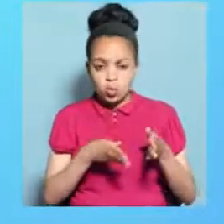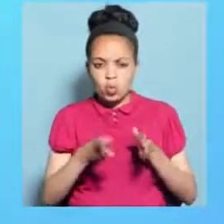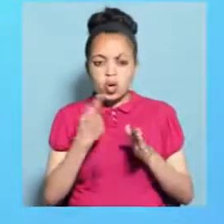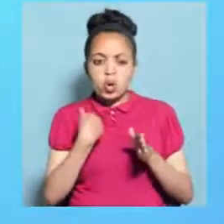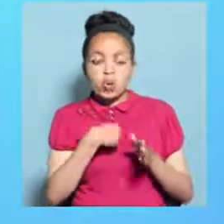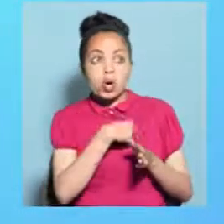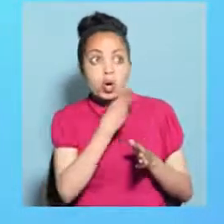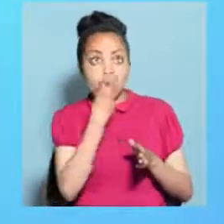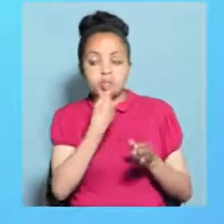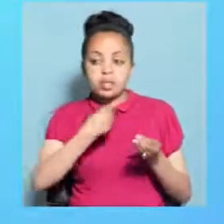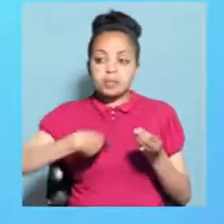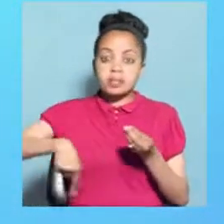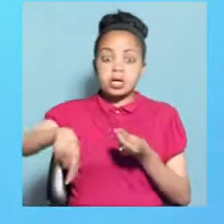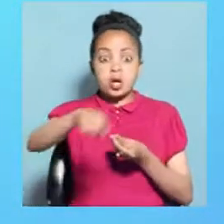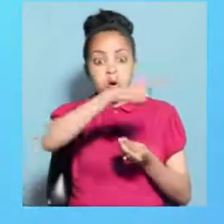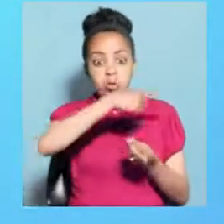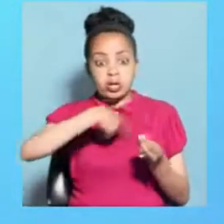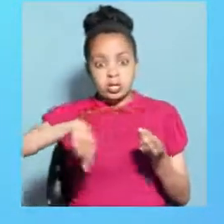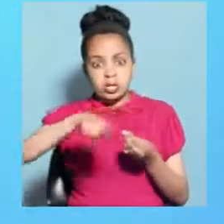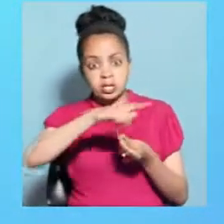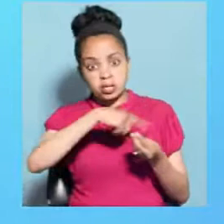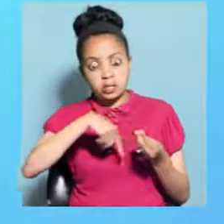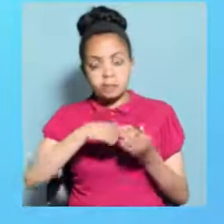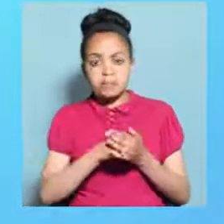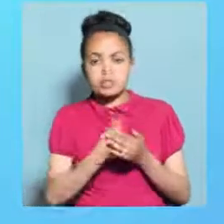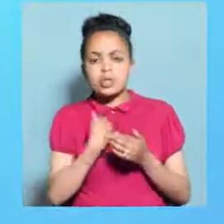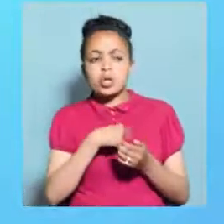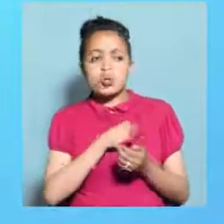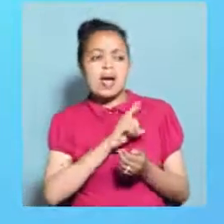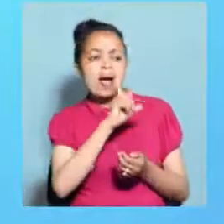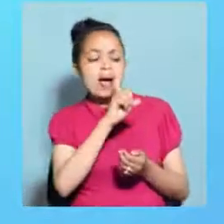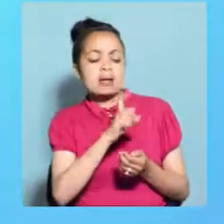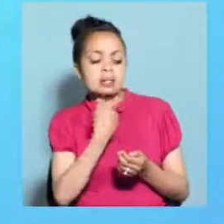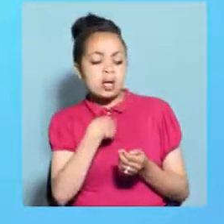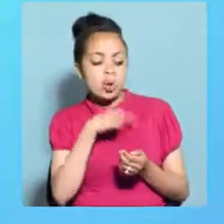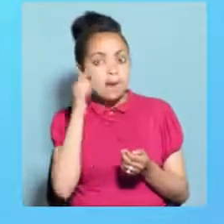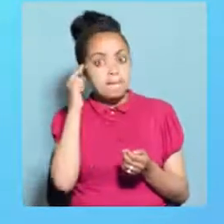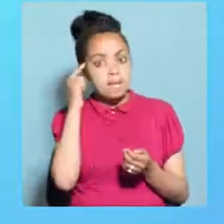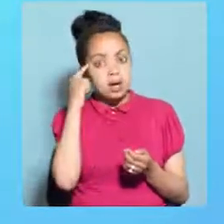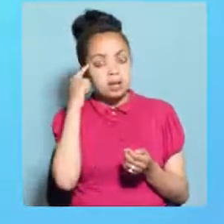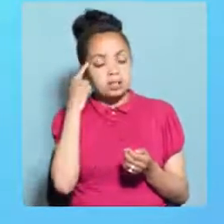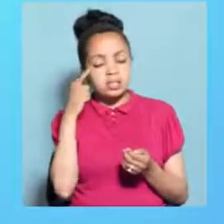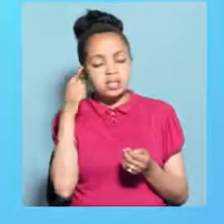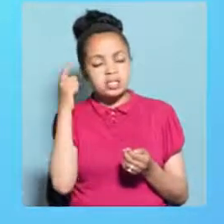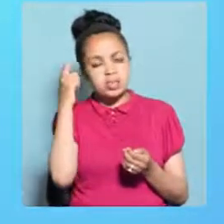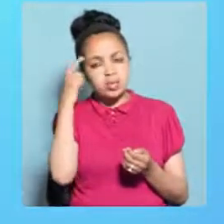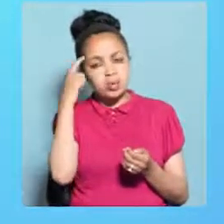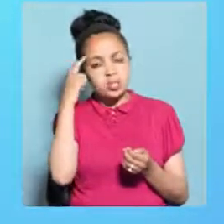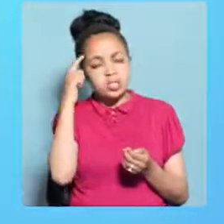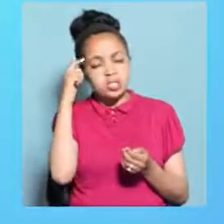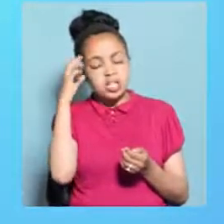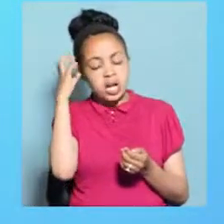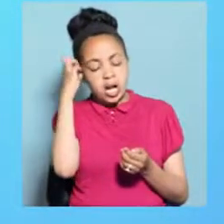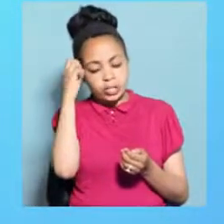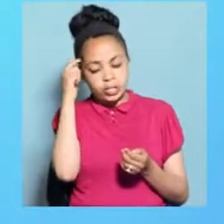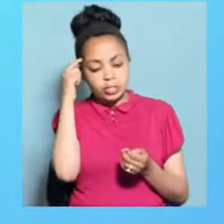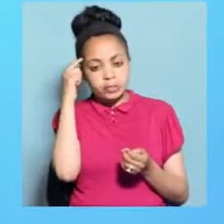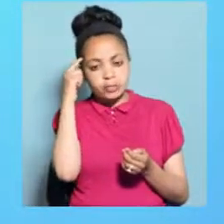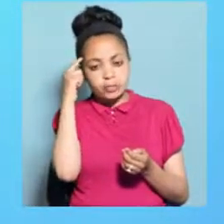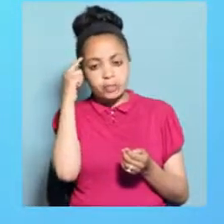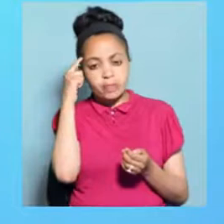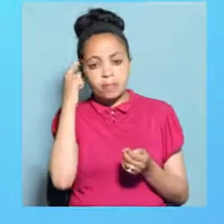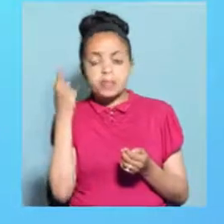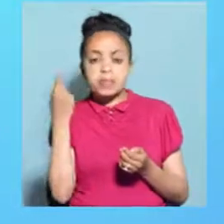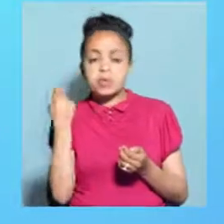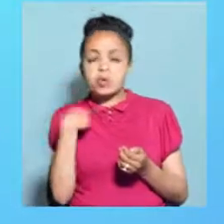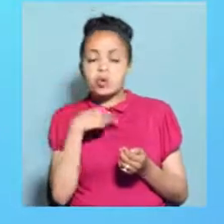we observe our surrounding, we ask our mind that can catch our imagination.